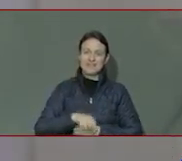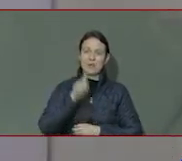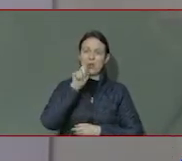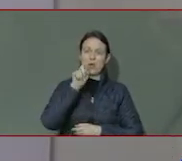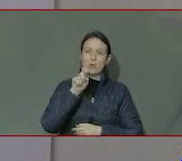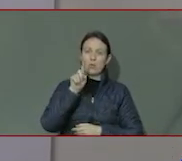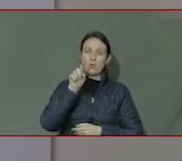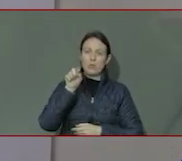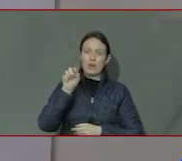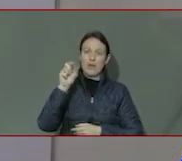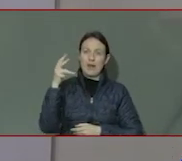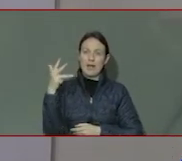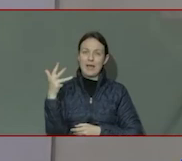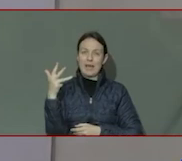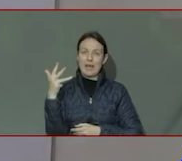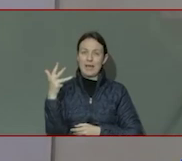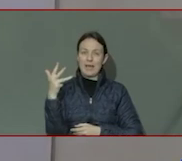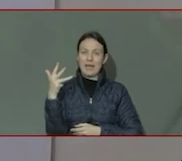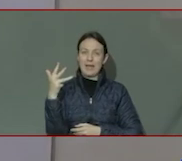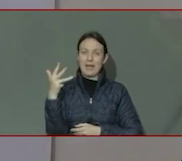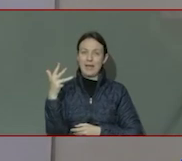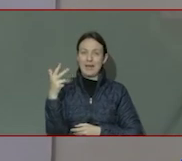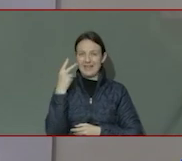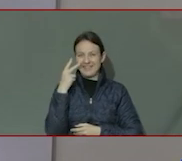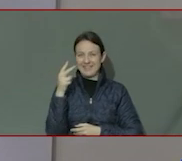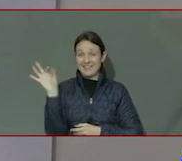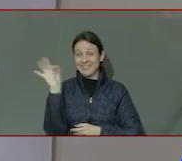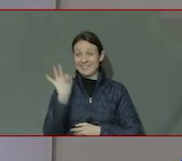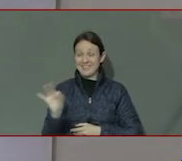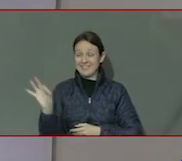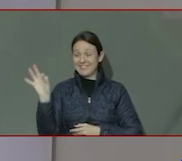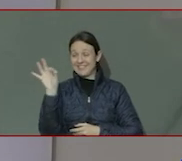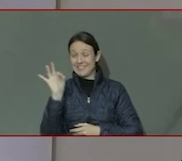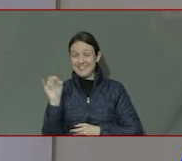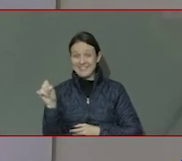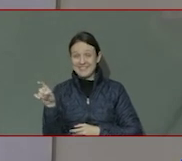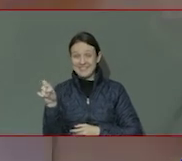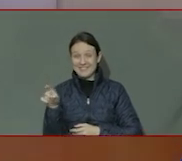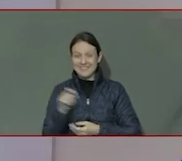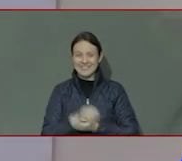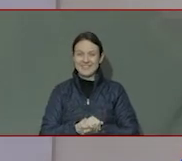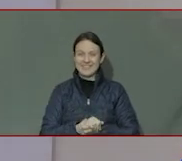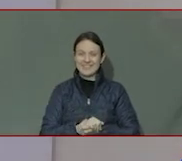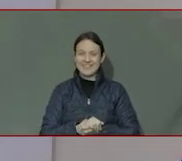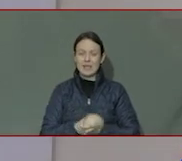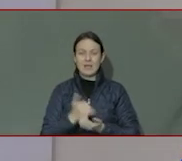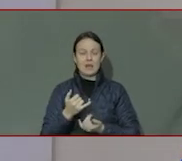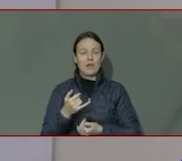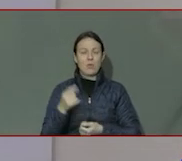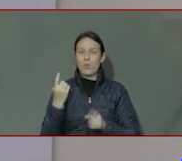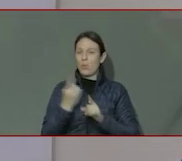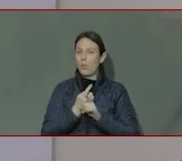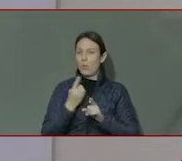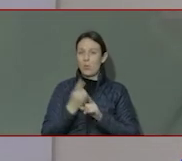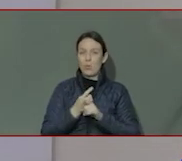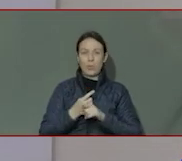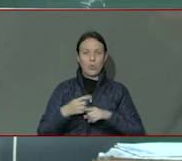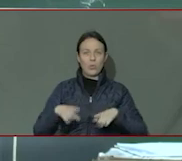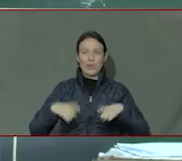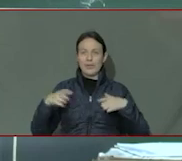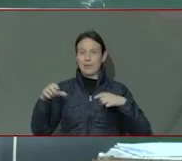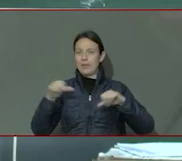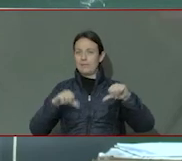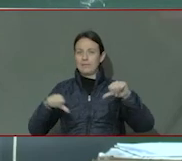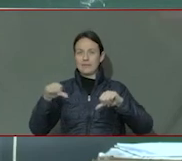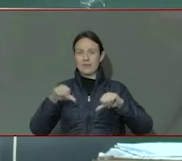1.1.9. There it is. I've circled it in green there. Now this is what they love in life sciences. People, let me